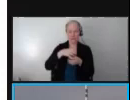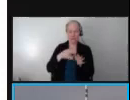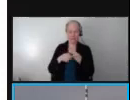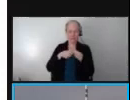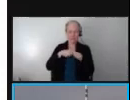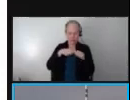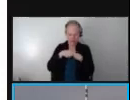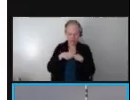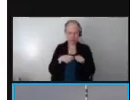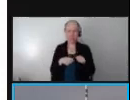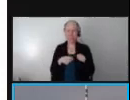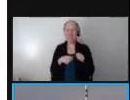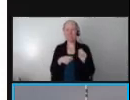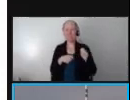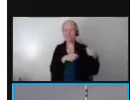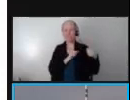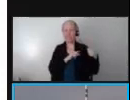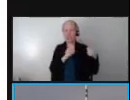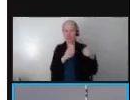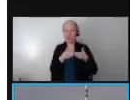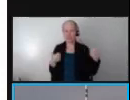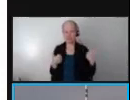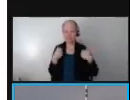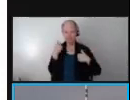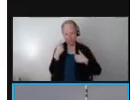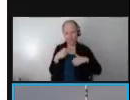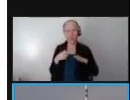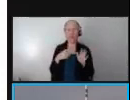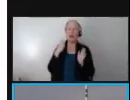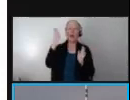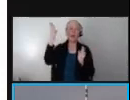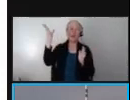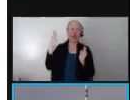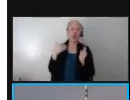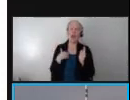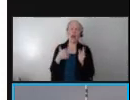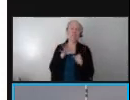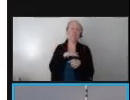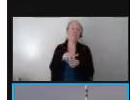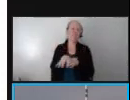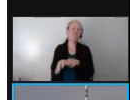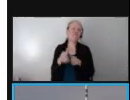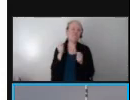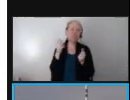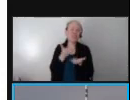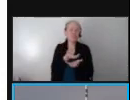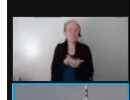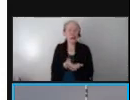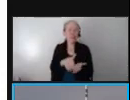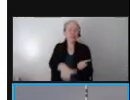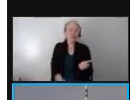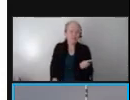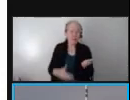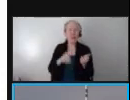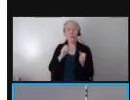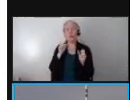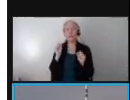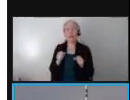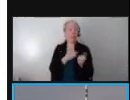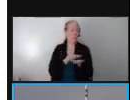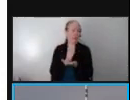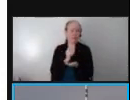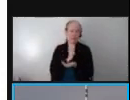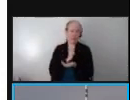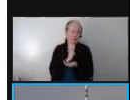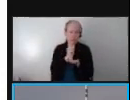up on ISS during the time of the menstrual cycle, you're never in short supply. You can fly your own personal products if you want. And